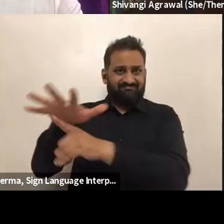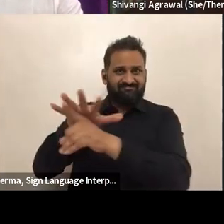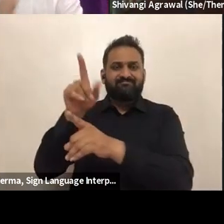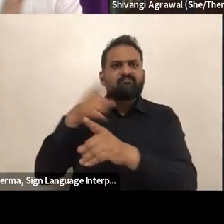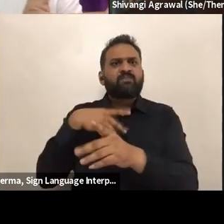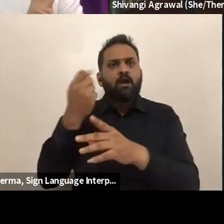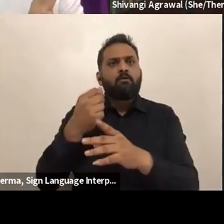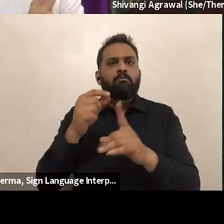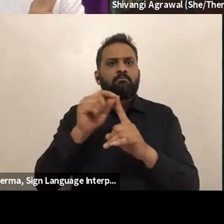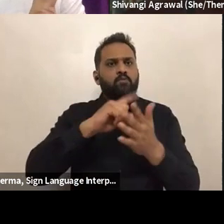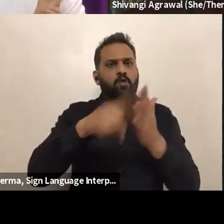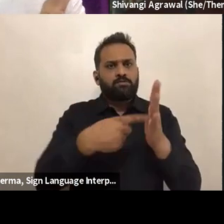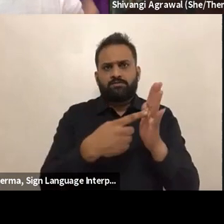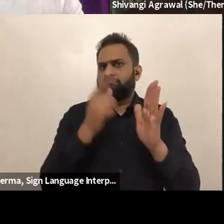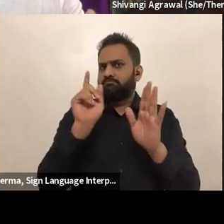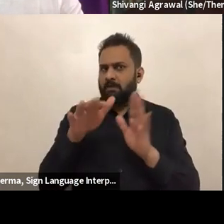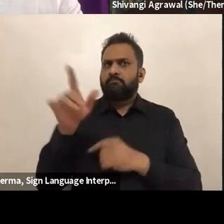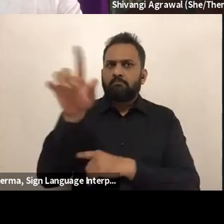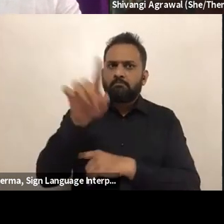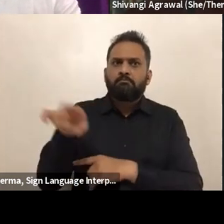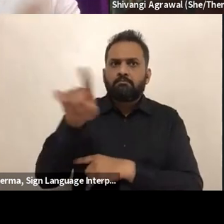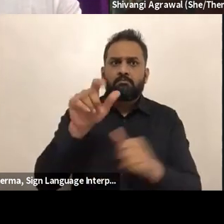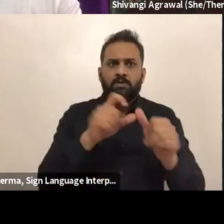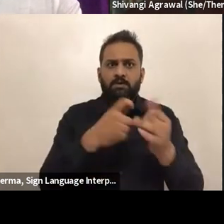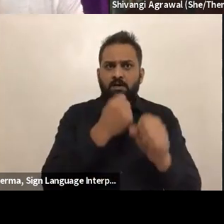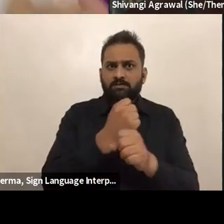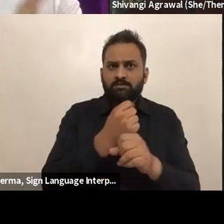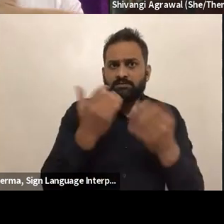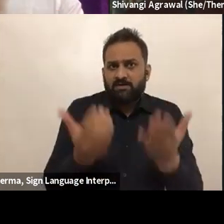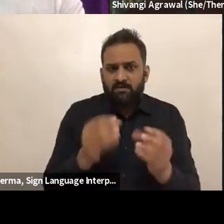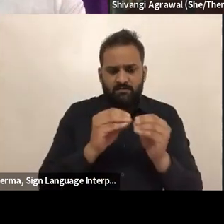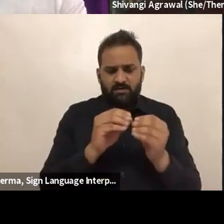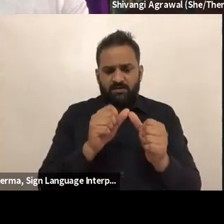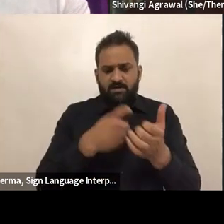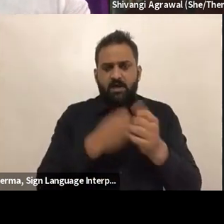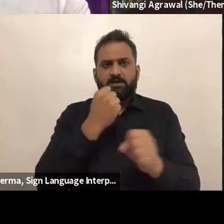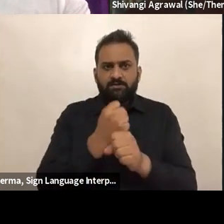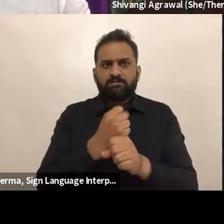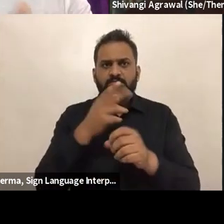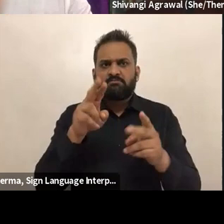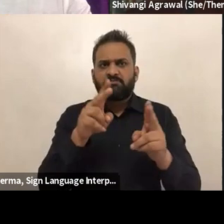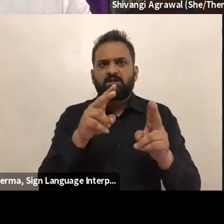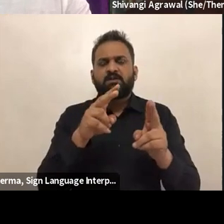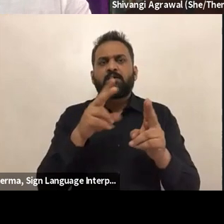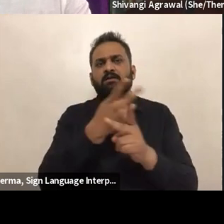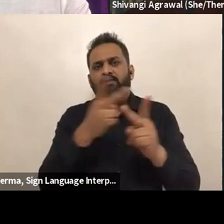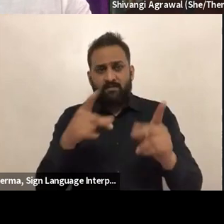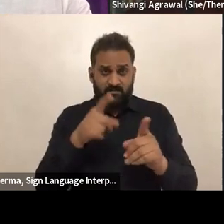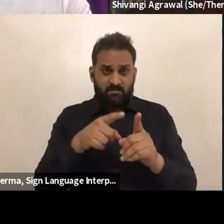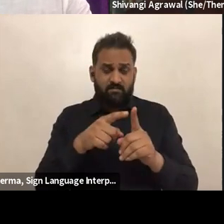in place. They had ERGs, which they now call BERGs, belonging ERGs, and so on and so